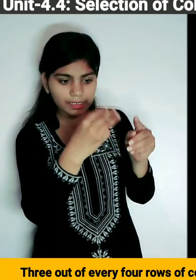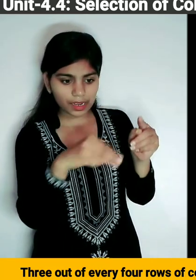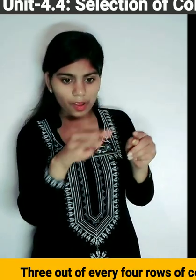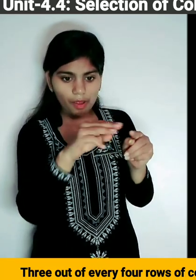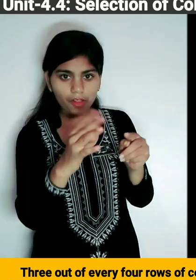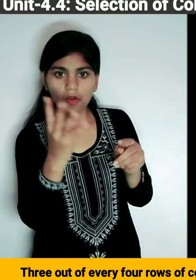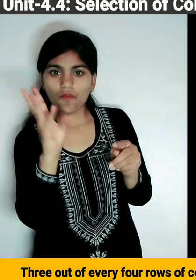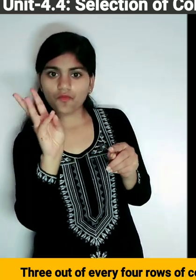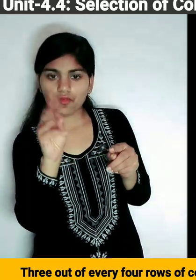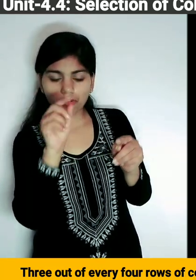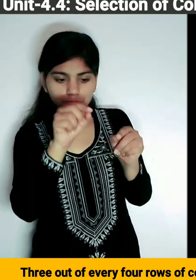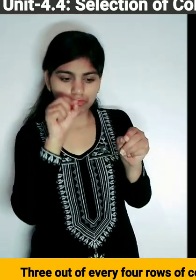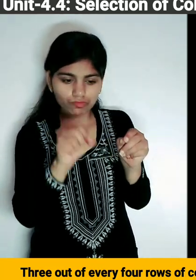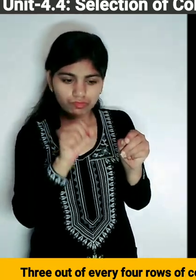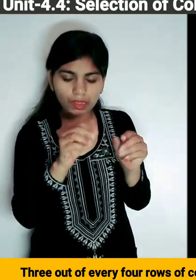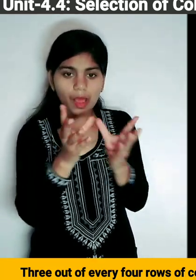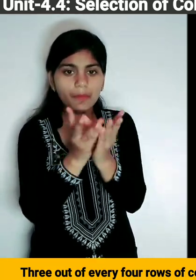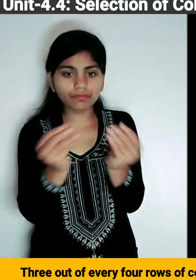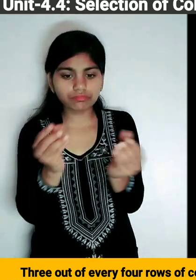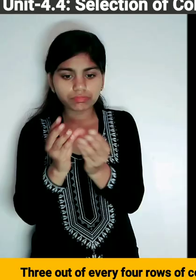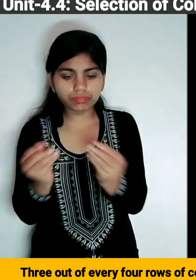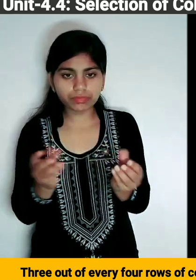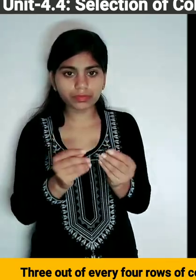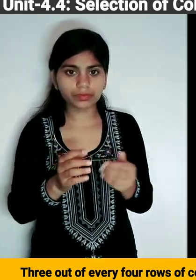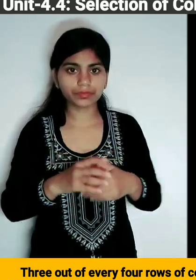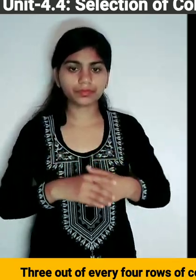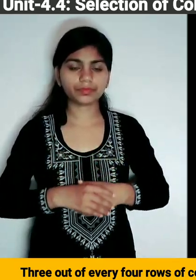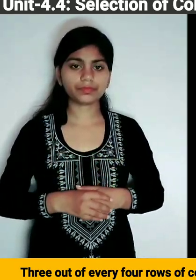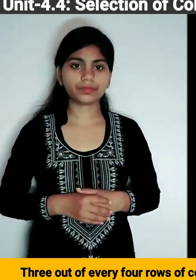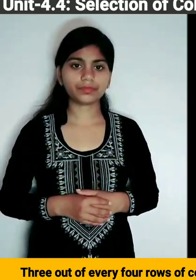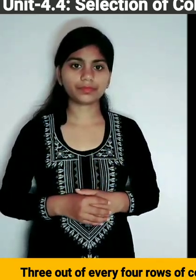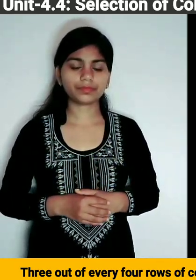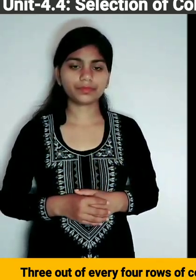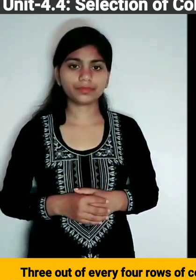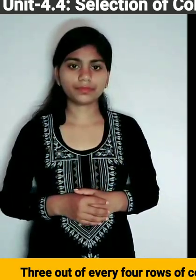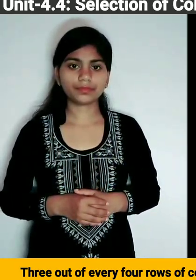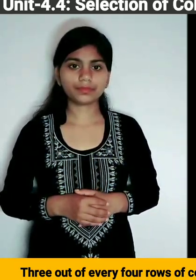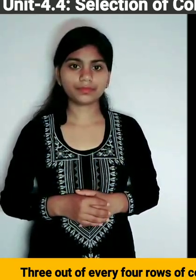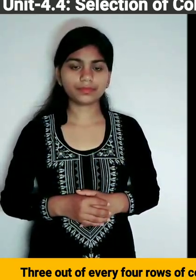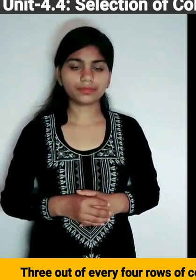midrib, leaving every 4th row intact.